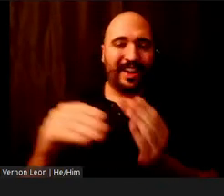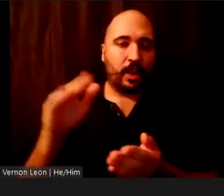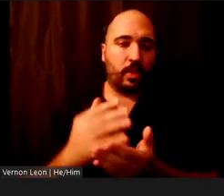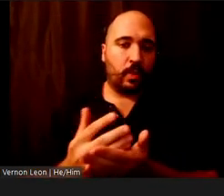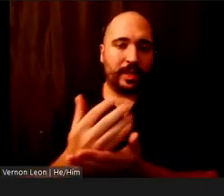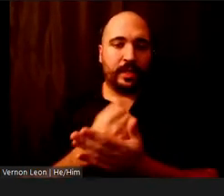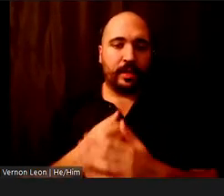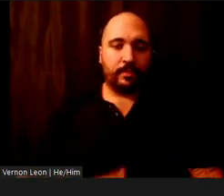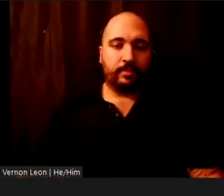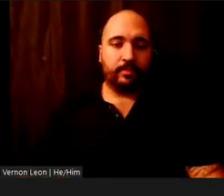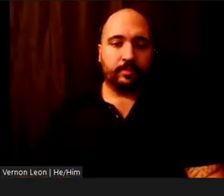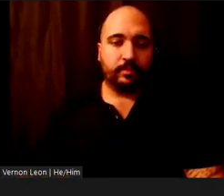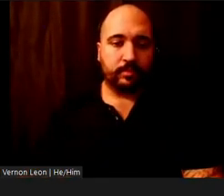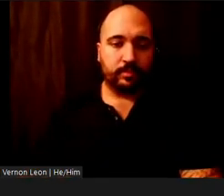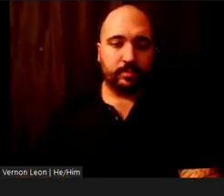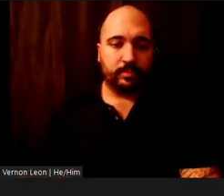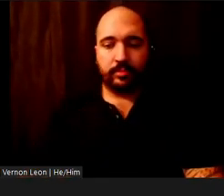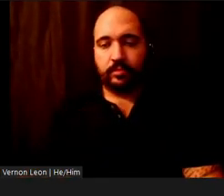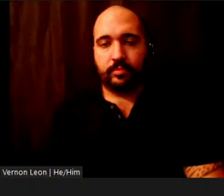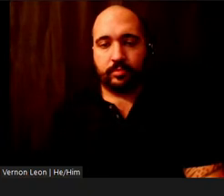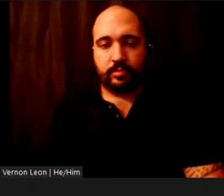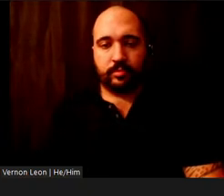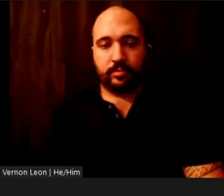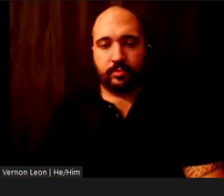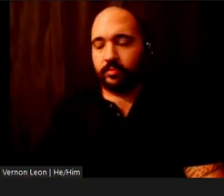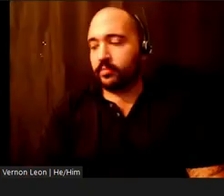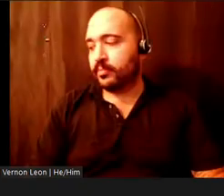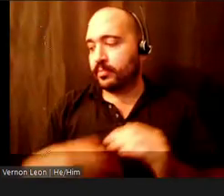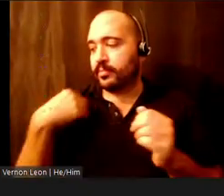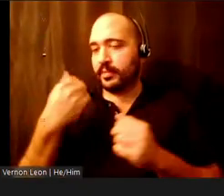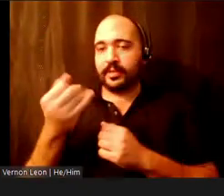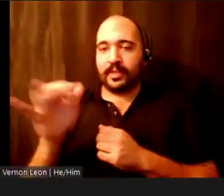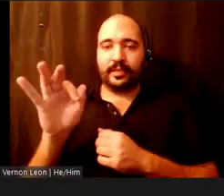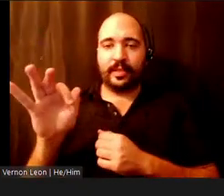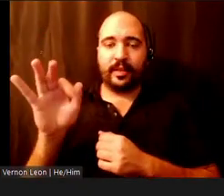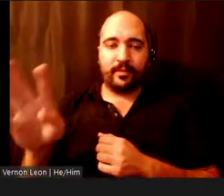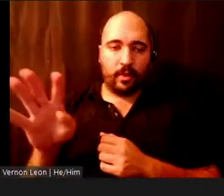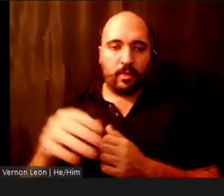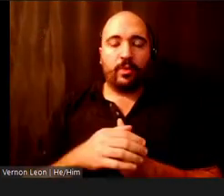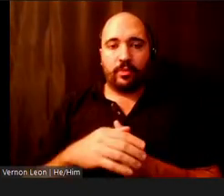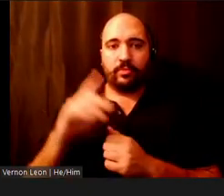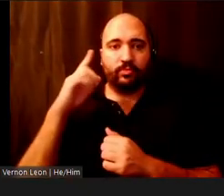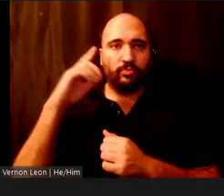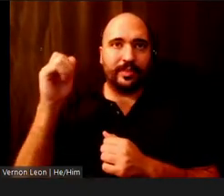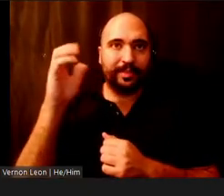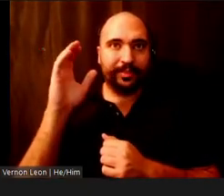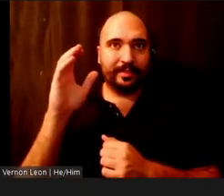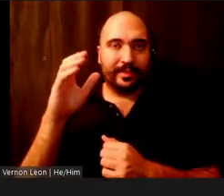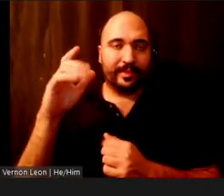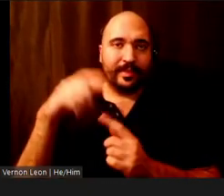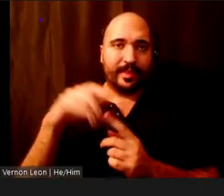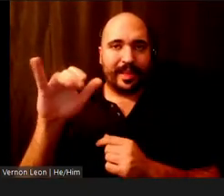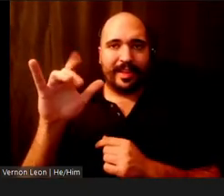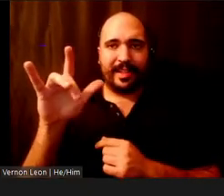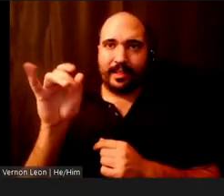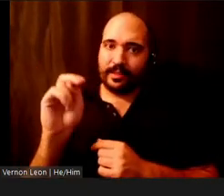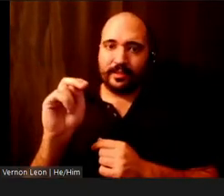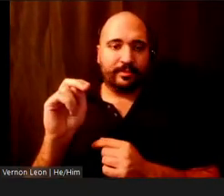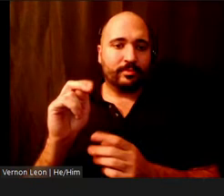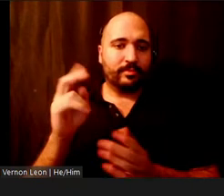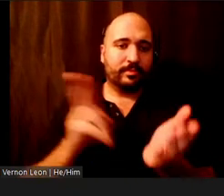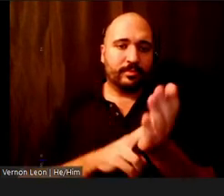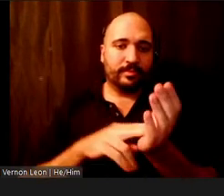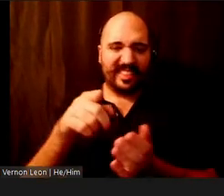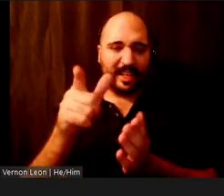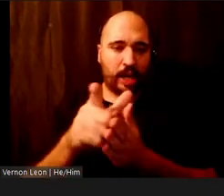study area. In 1994, President Clinton issued Executive Order 12898, which requires federal agencies to consider the